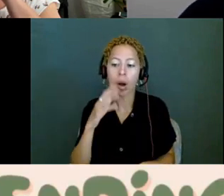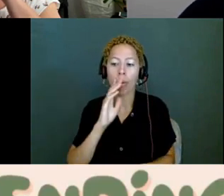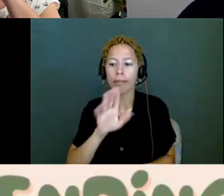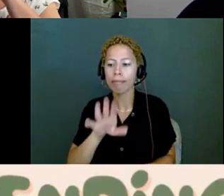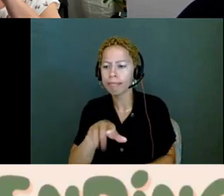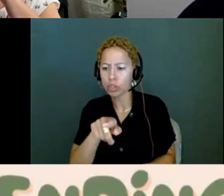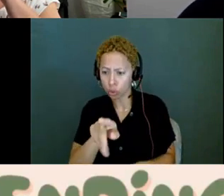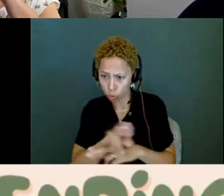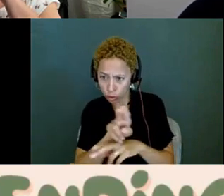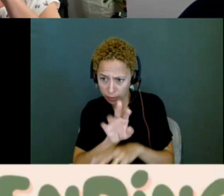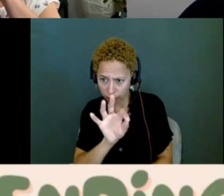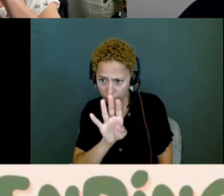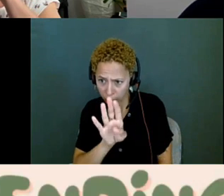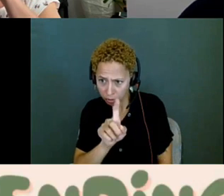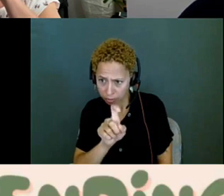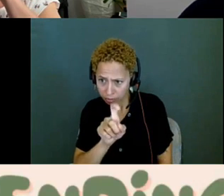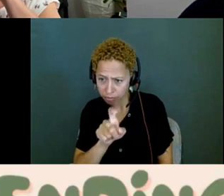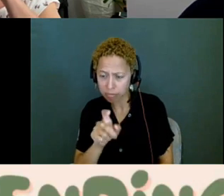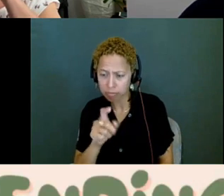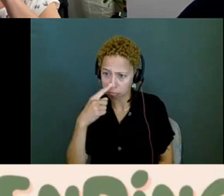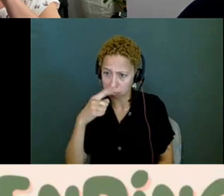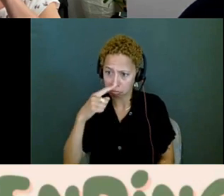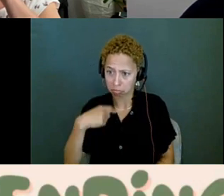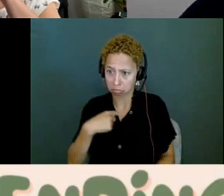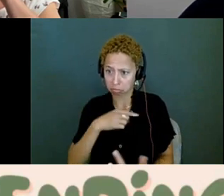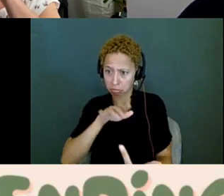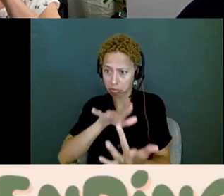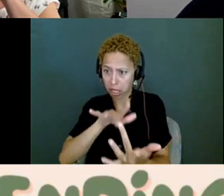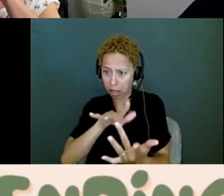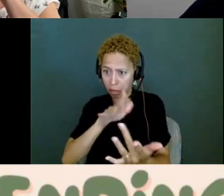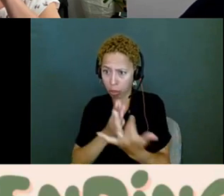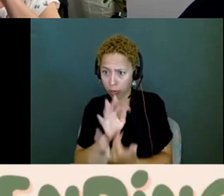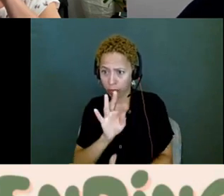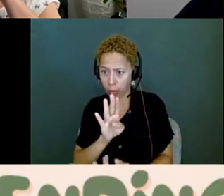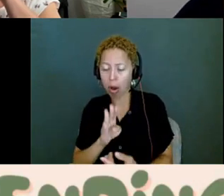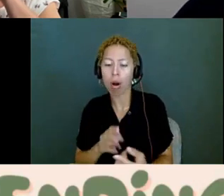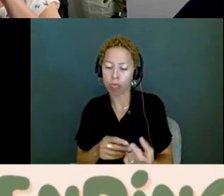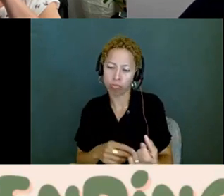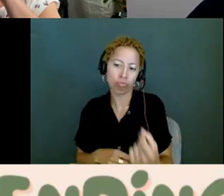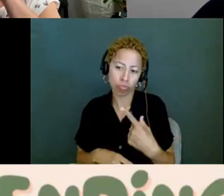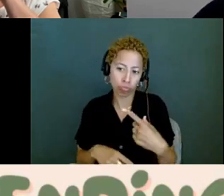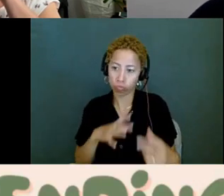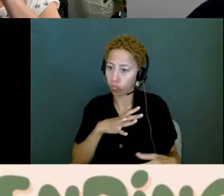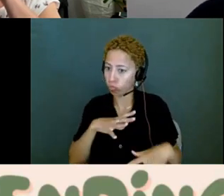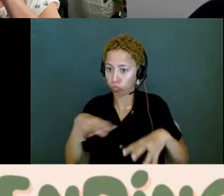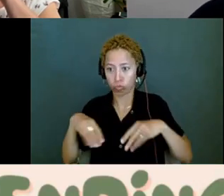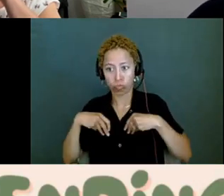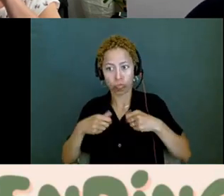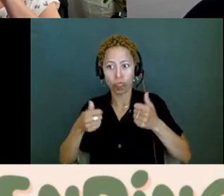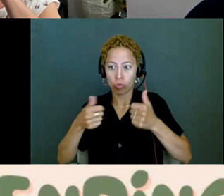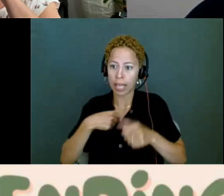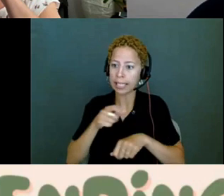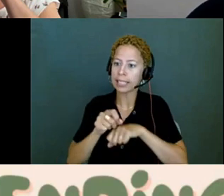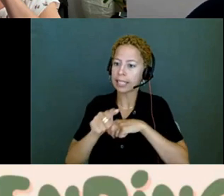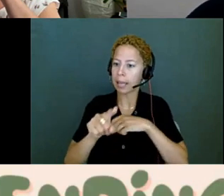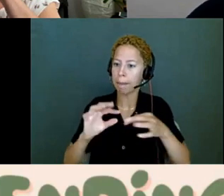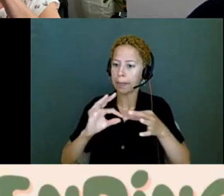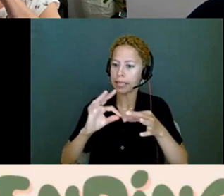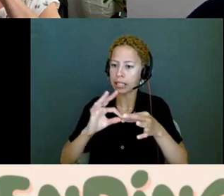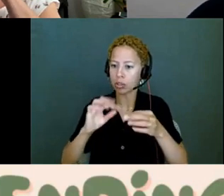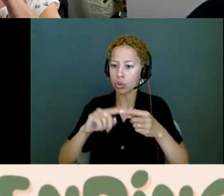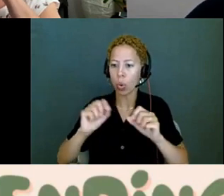use Facebook? Do you mind if we connect on there? And they go, no, okay, here's my link, blah. And I send them just a message to open up